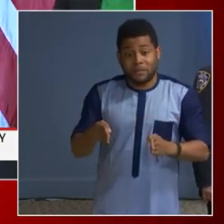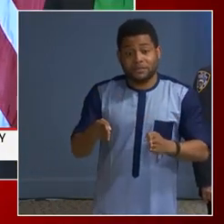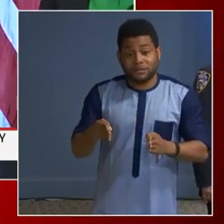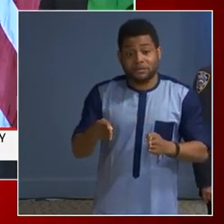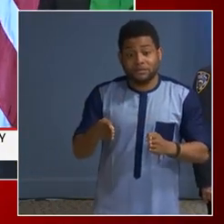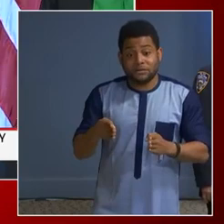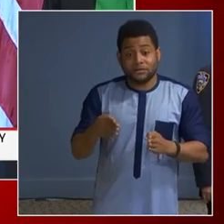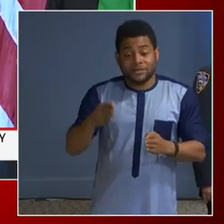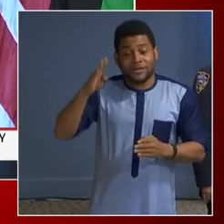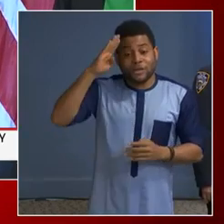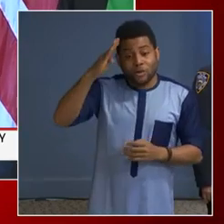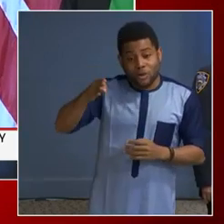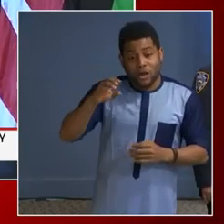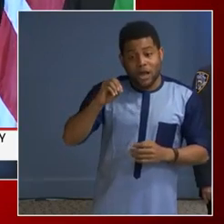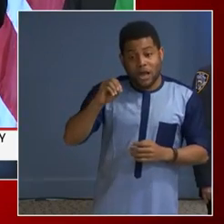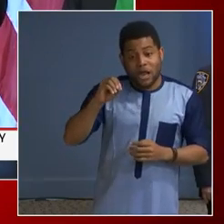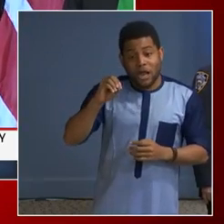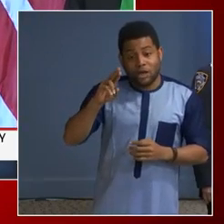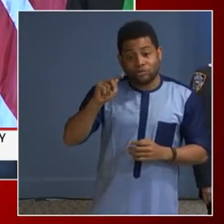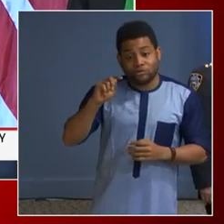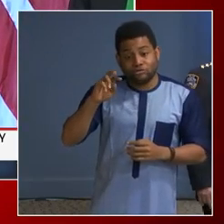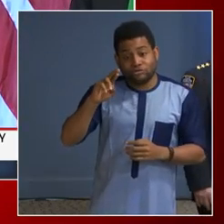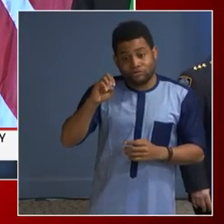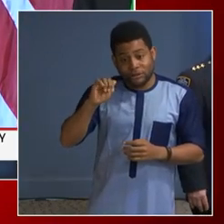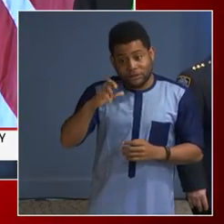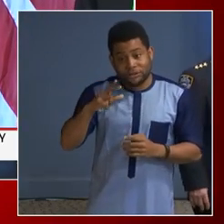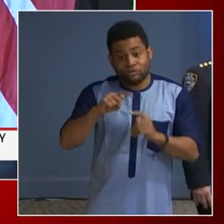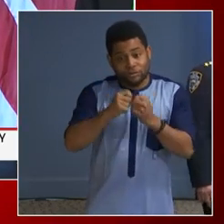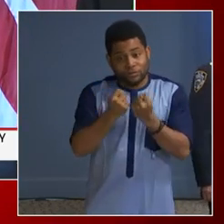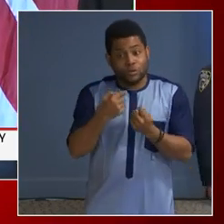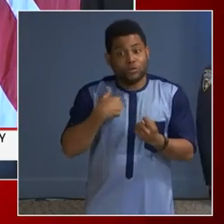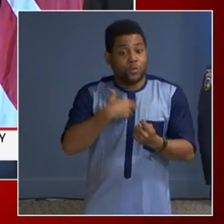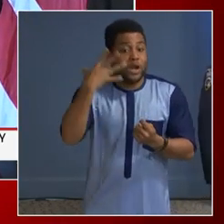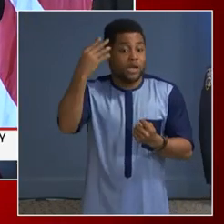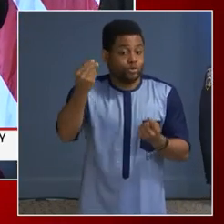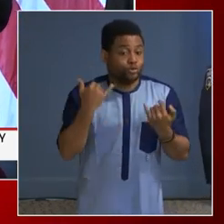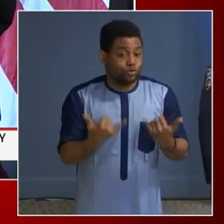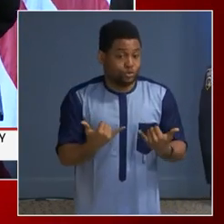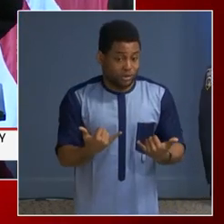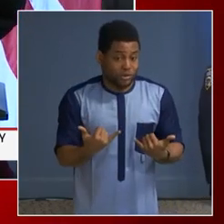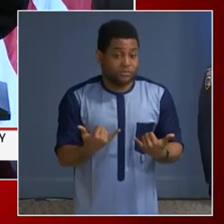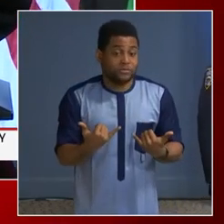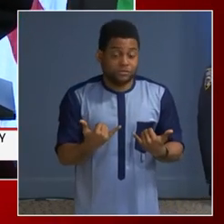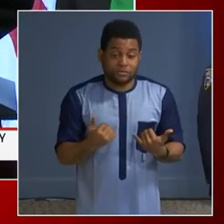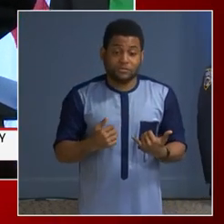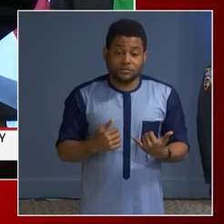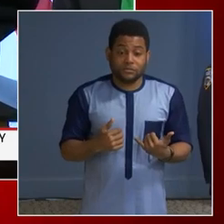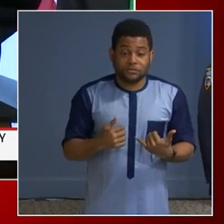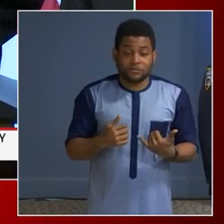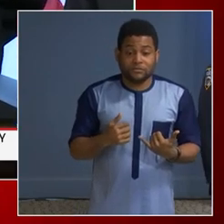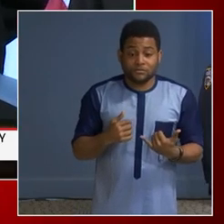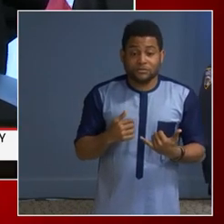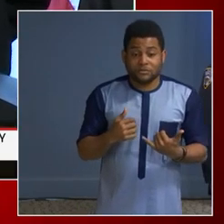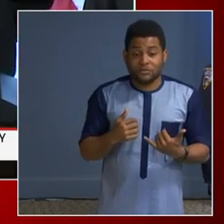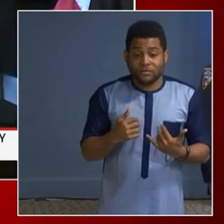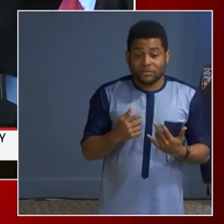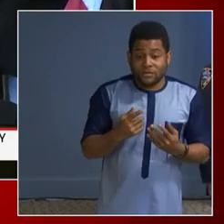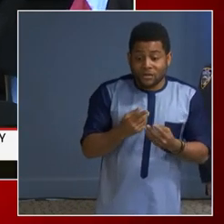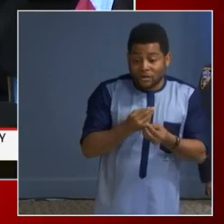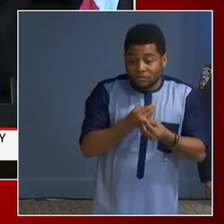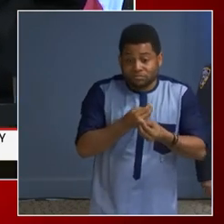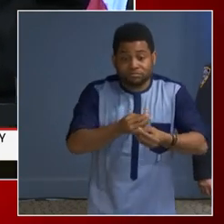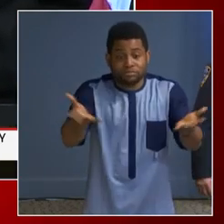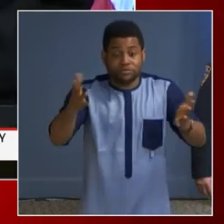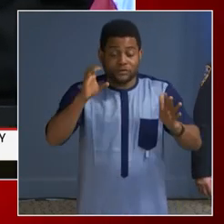Hello, outreach teams were out today. They're amplifying the information that our police departments put out. They were showing photos similar